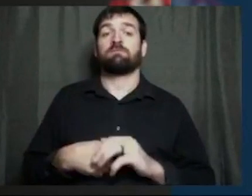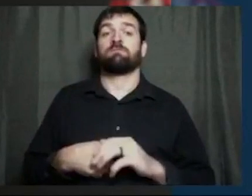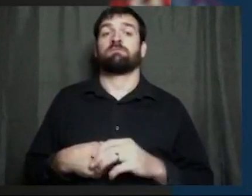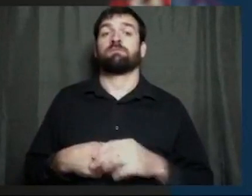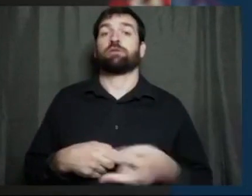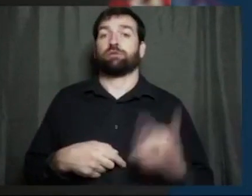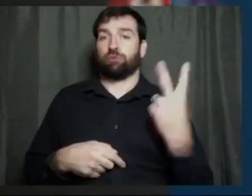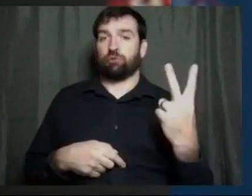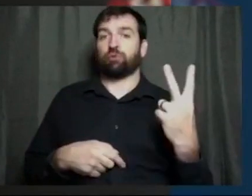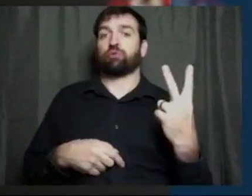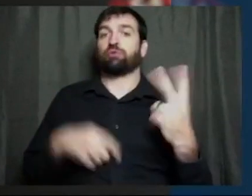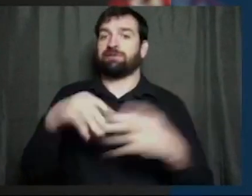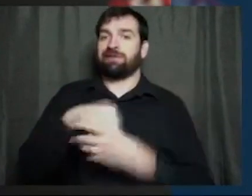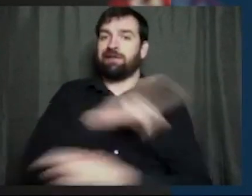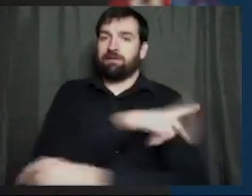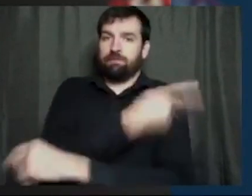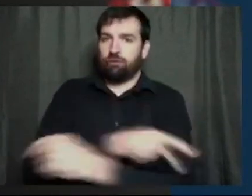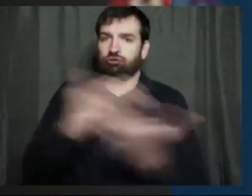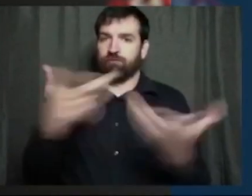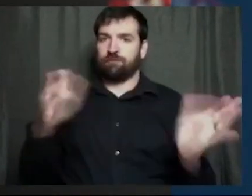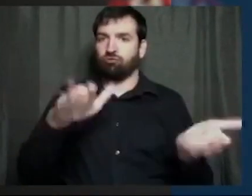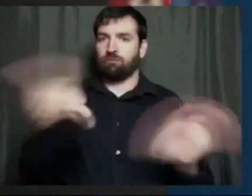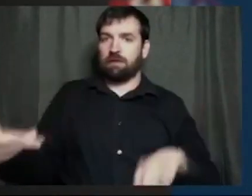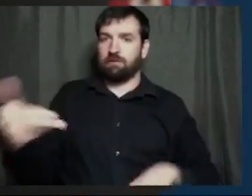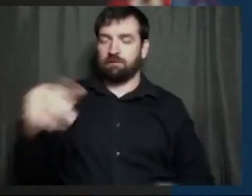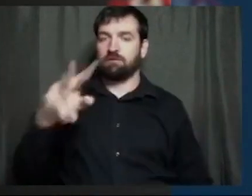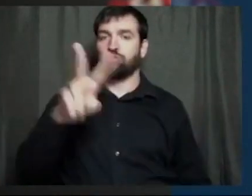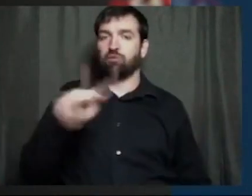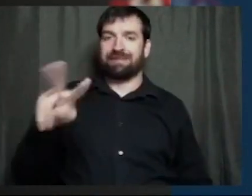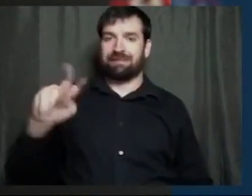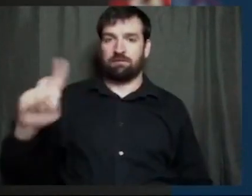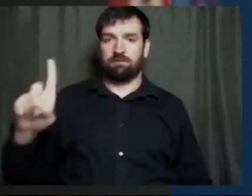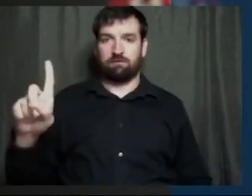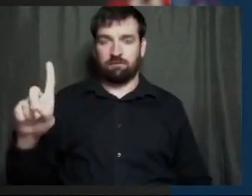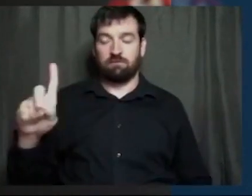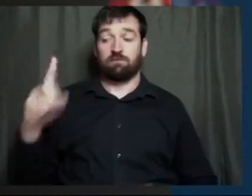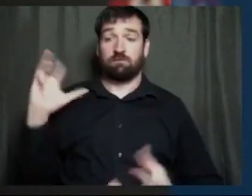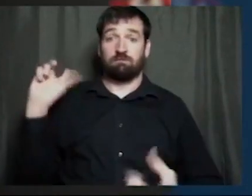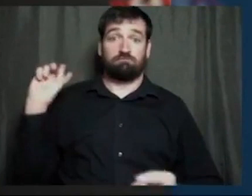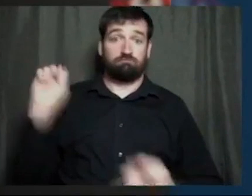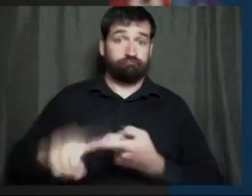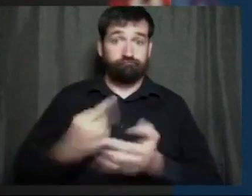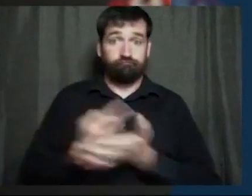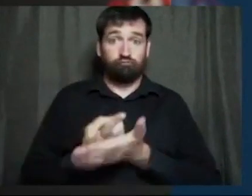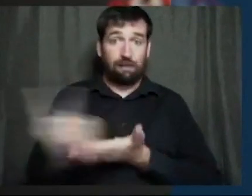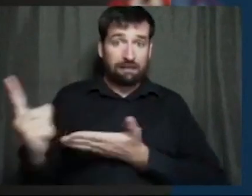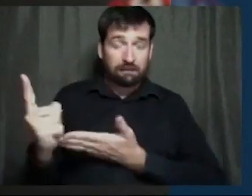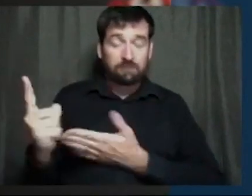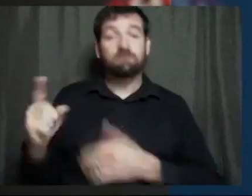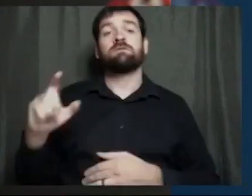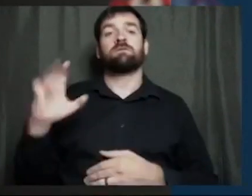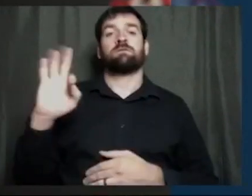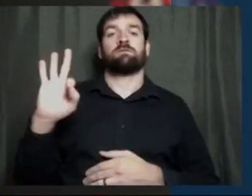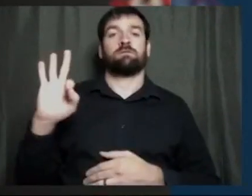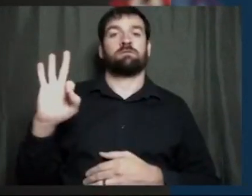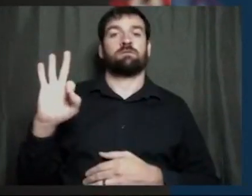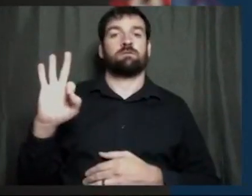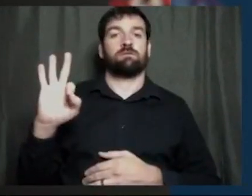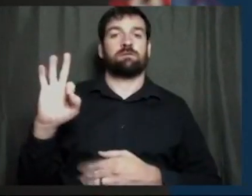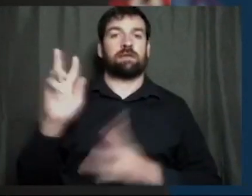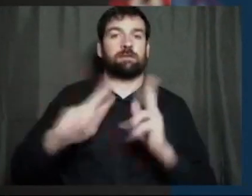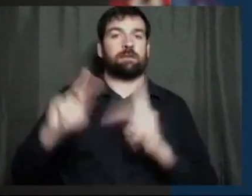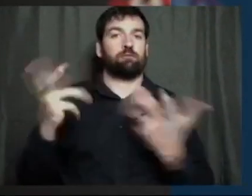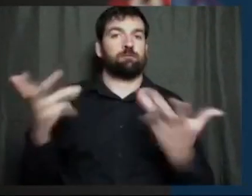on the 22nd. And overall, in the past week, we've had 9 people that have died here at the health system.